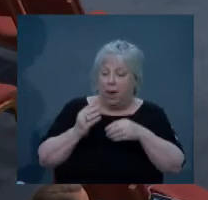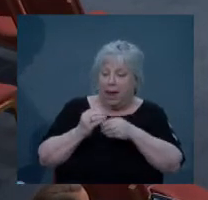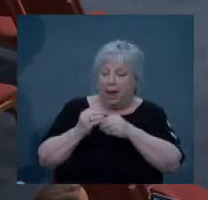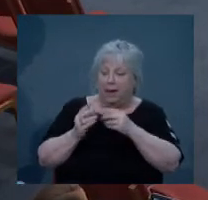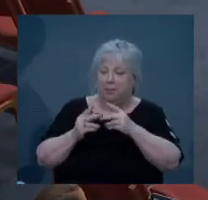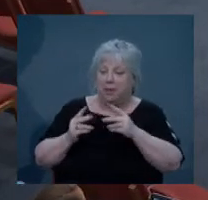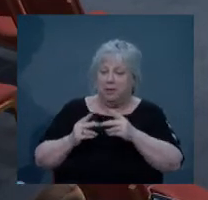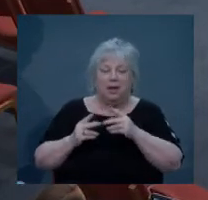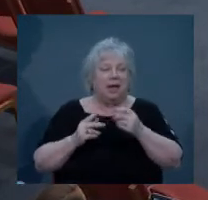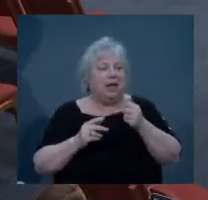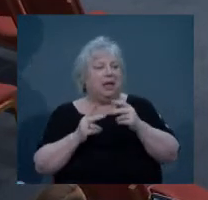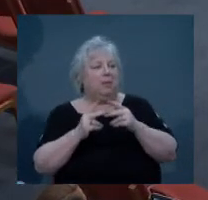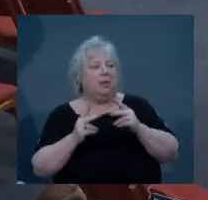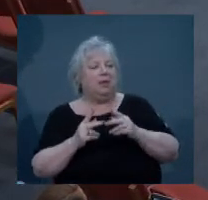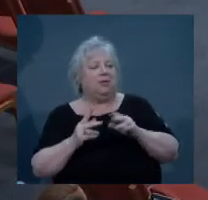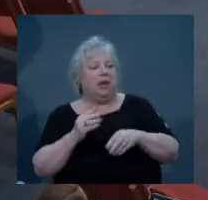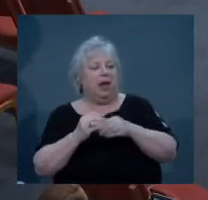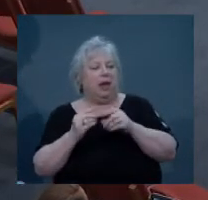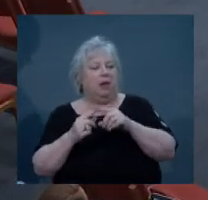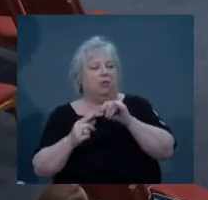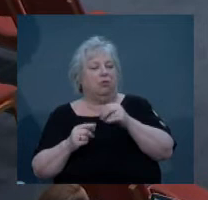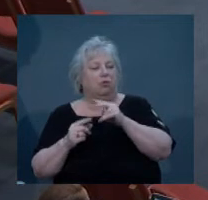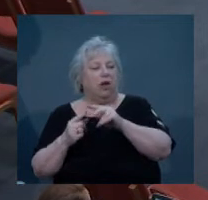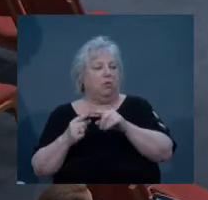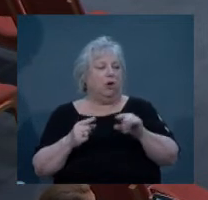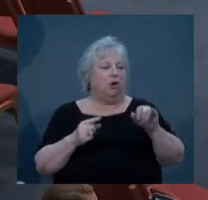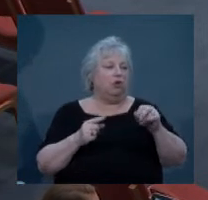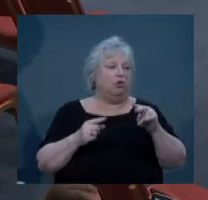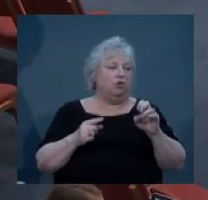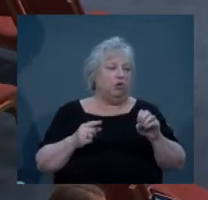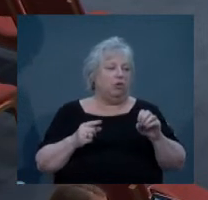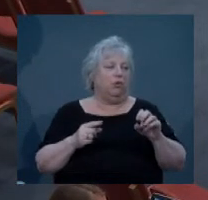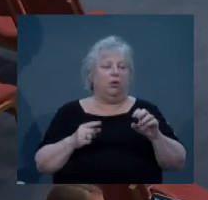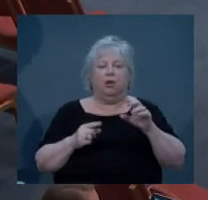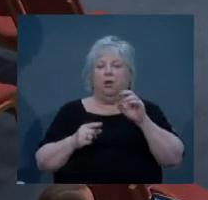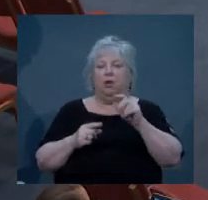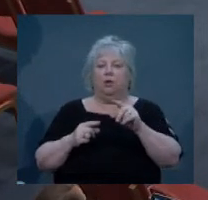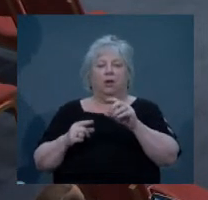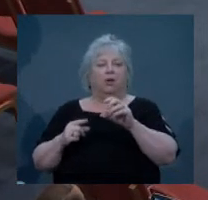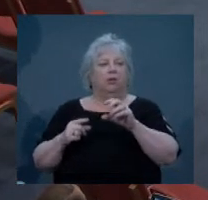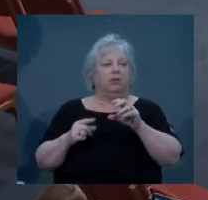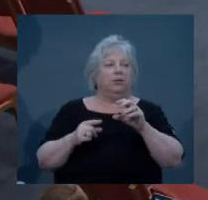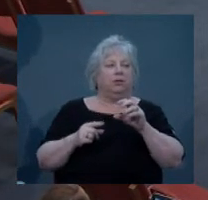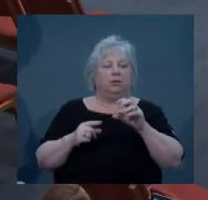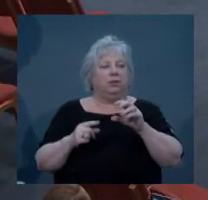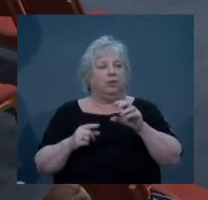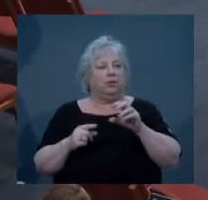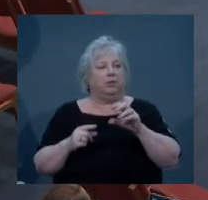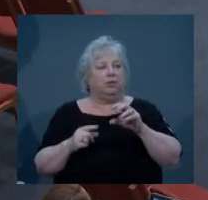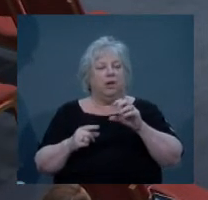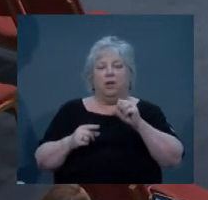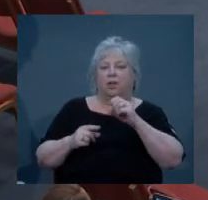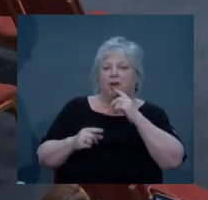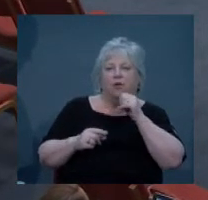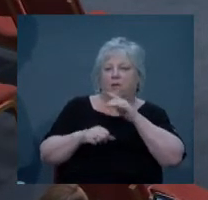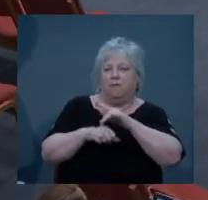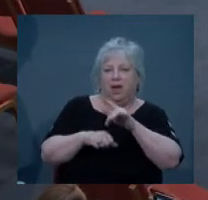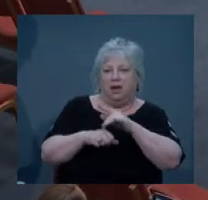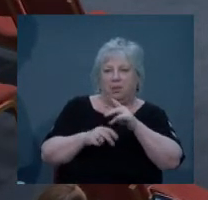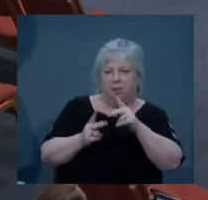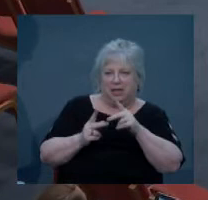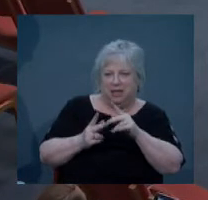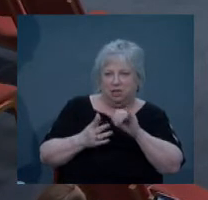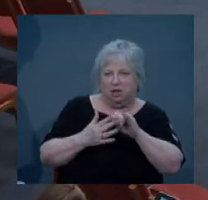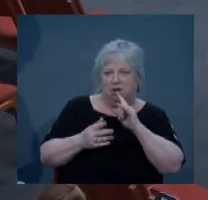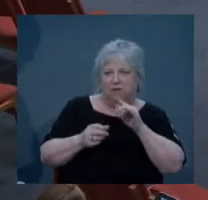been added since January the 1st to June the 1st. Okay, so Where are these those- these where are aren't those vacant positions that were filled.